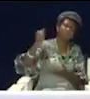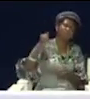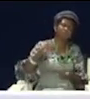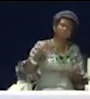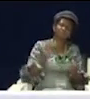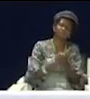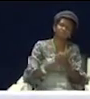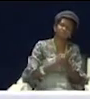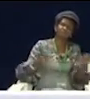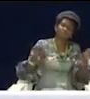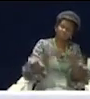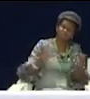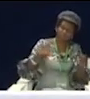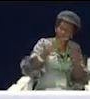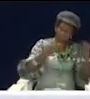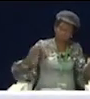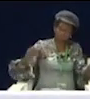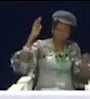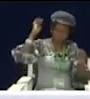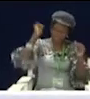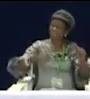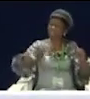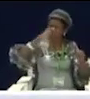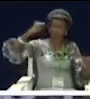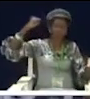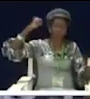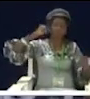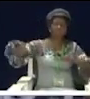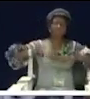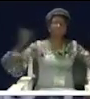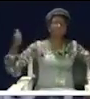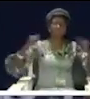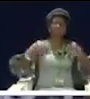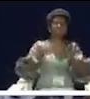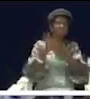That even your enemies cannot deny.